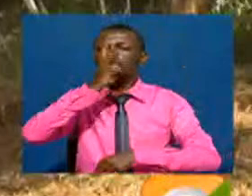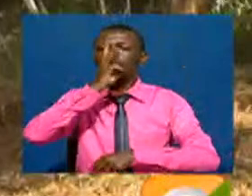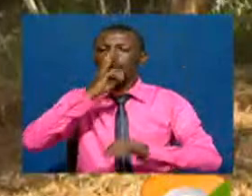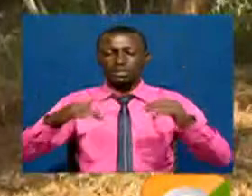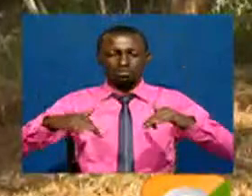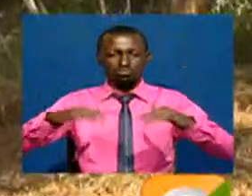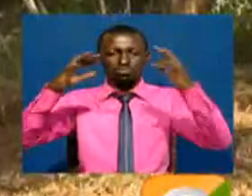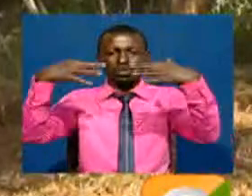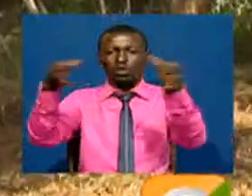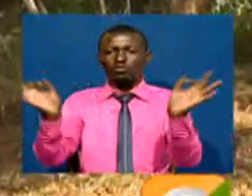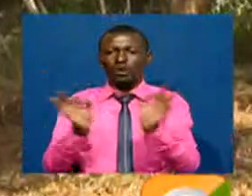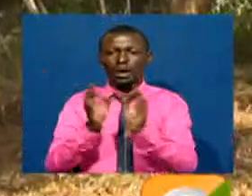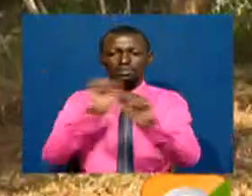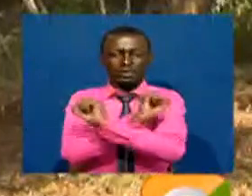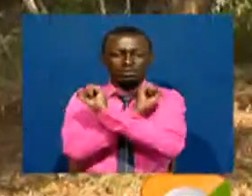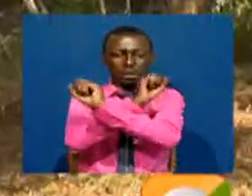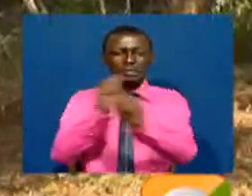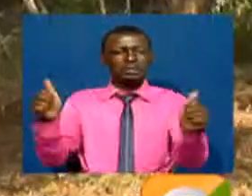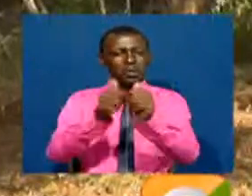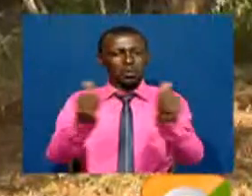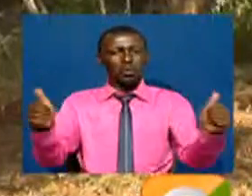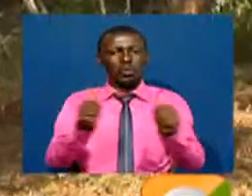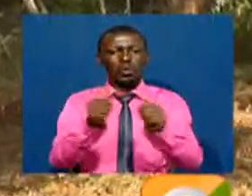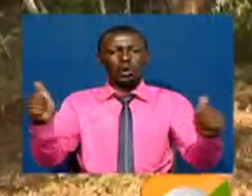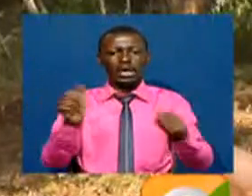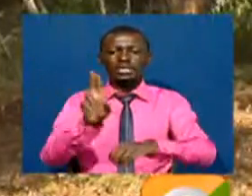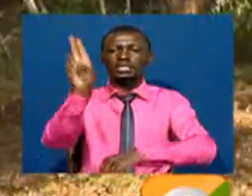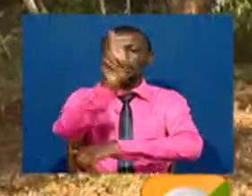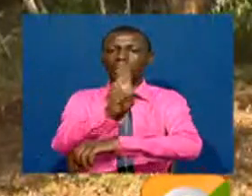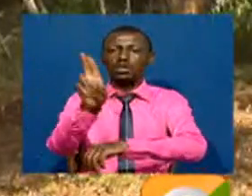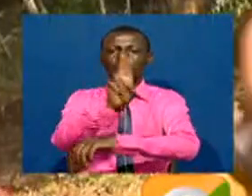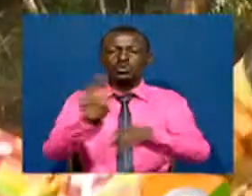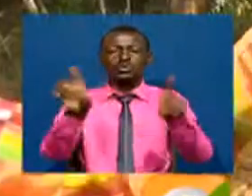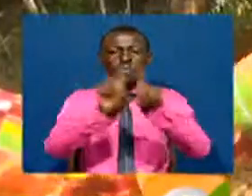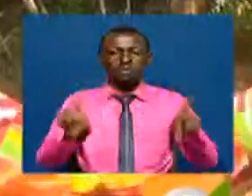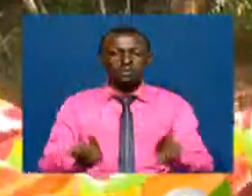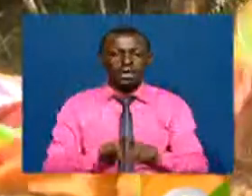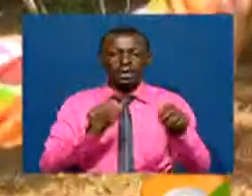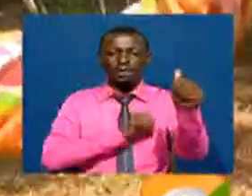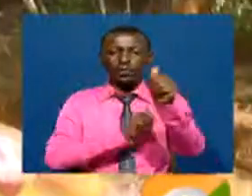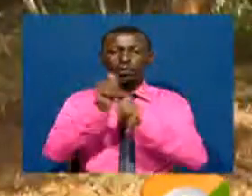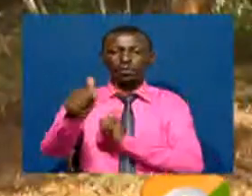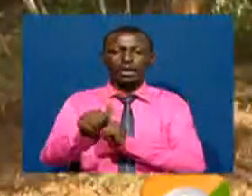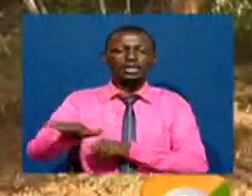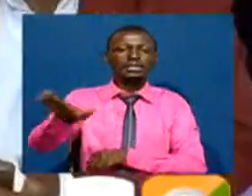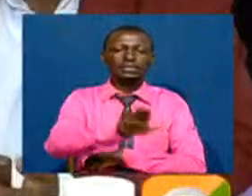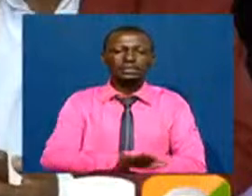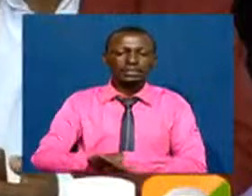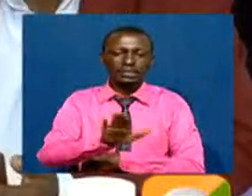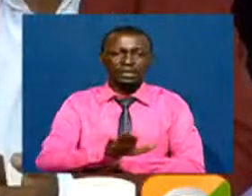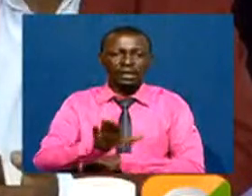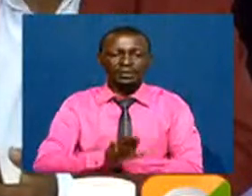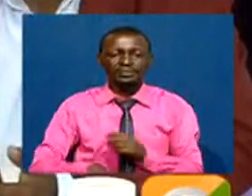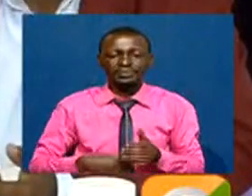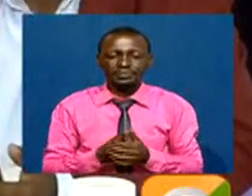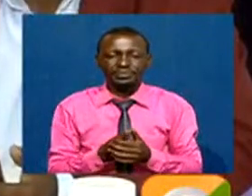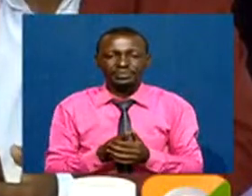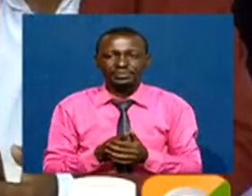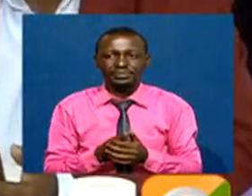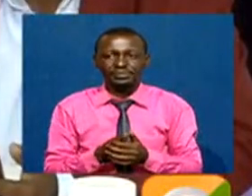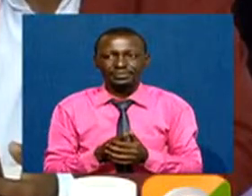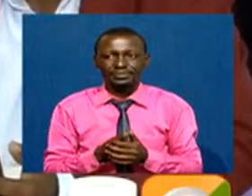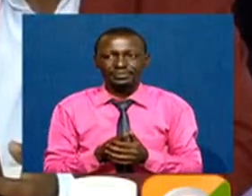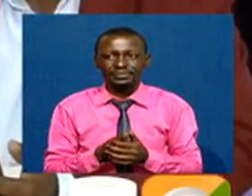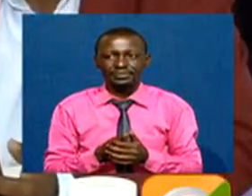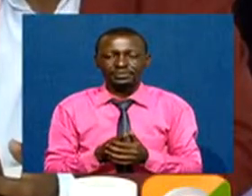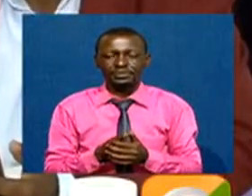au familia wamekuwa safe, na mpaka sasa wanatumia pia hiyo slam dam kuruka pale na kuenda pale kwa hoteli. In March of